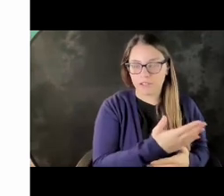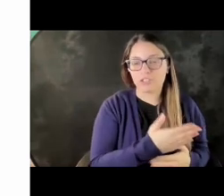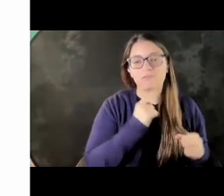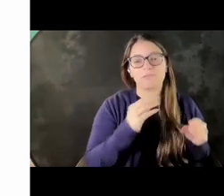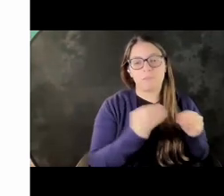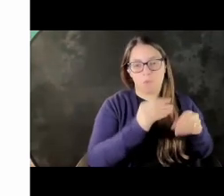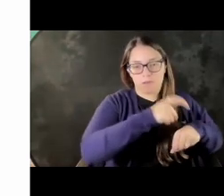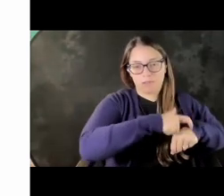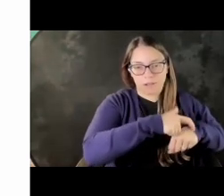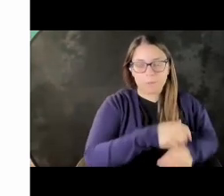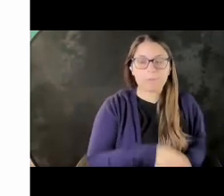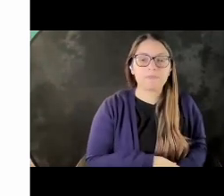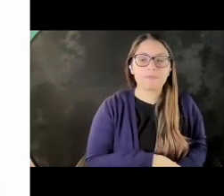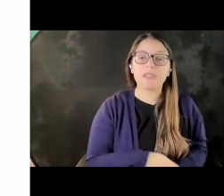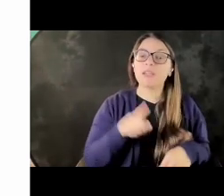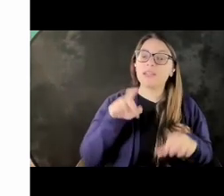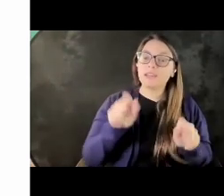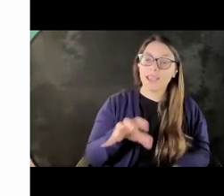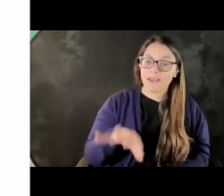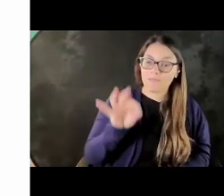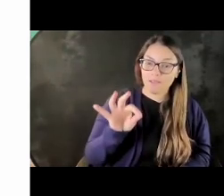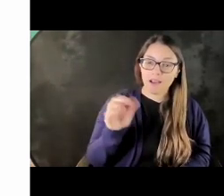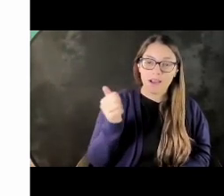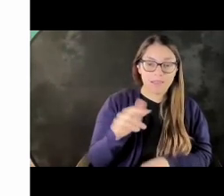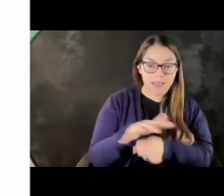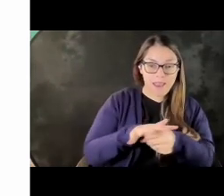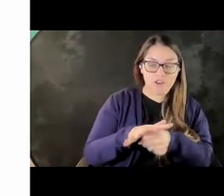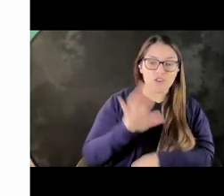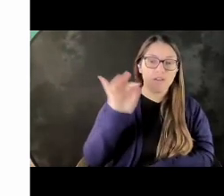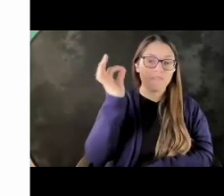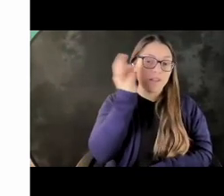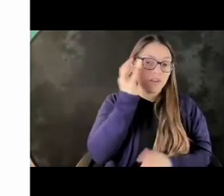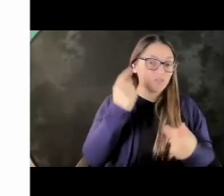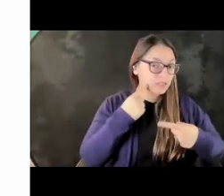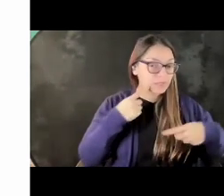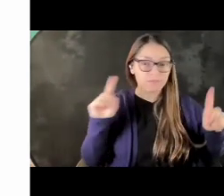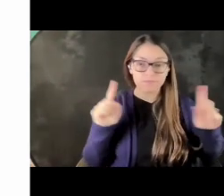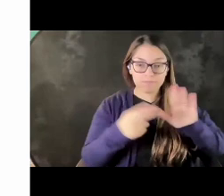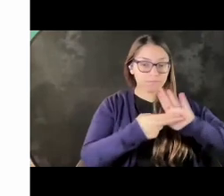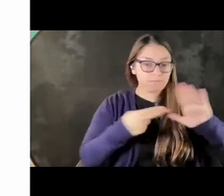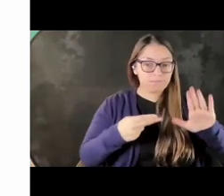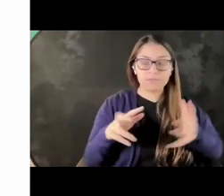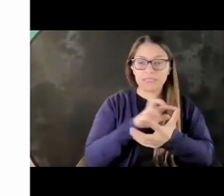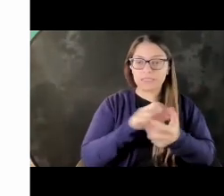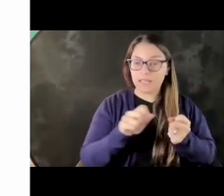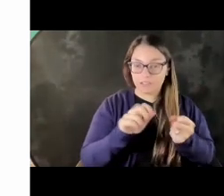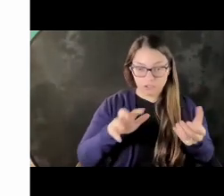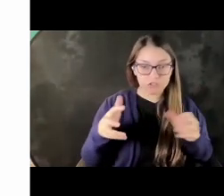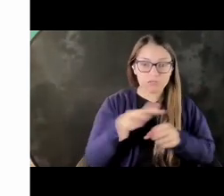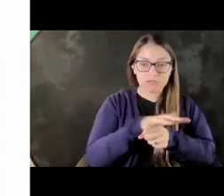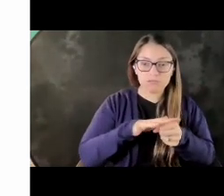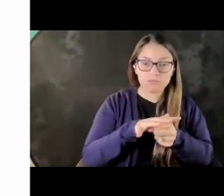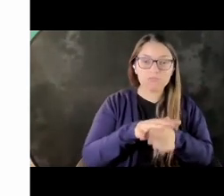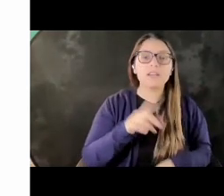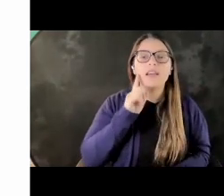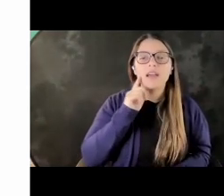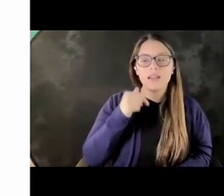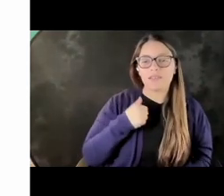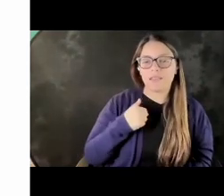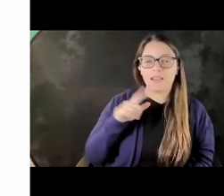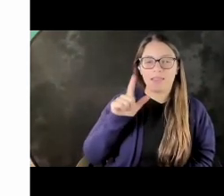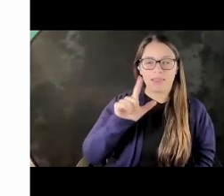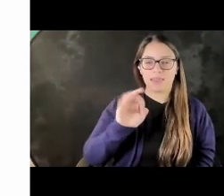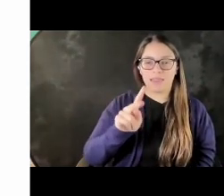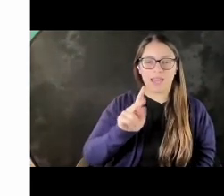of federally declared disaster areas in the hyperlink, and that hyperlink will take you to the IRS